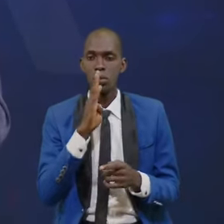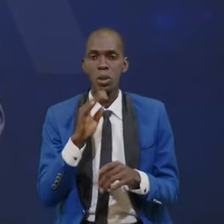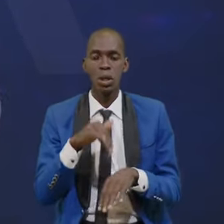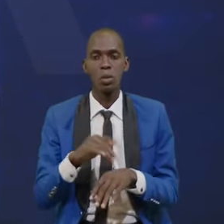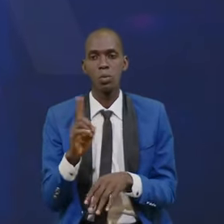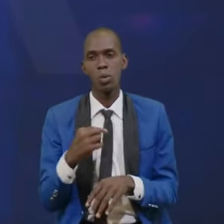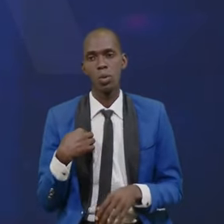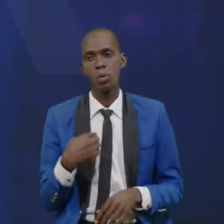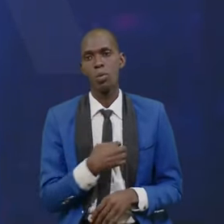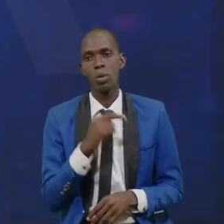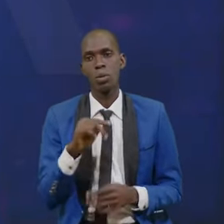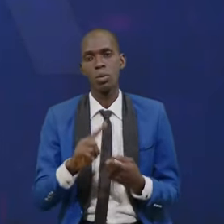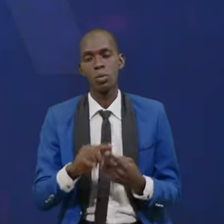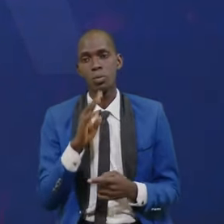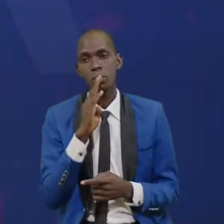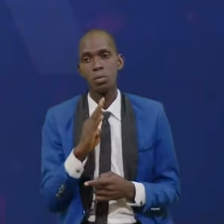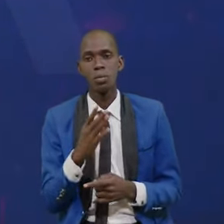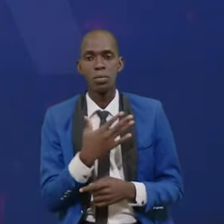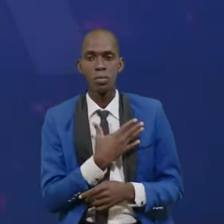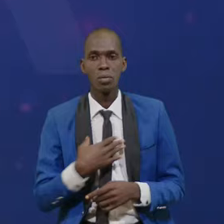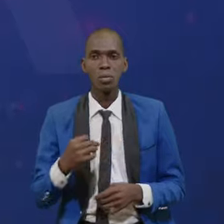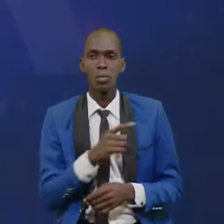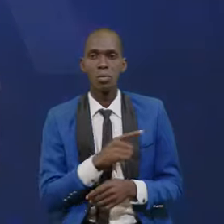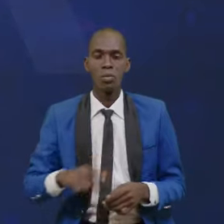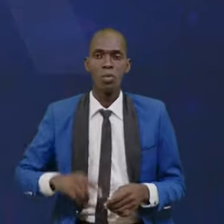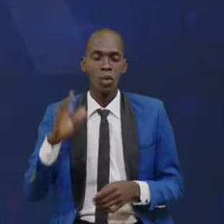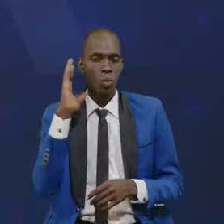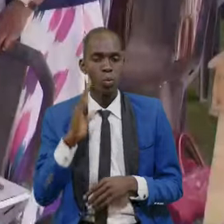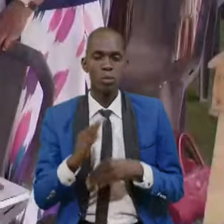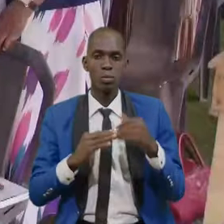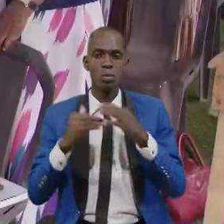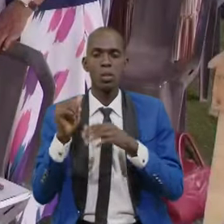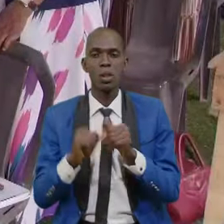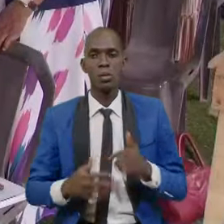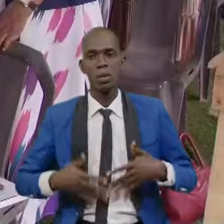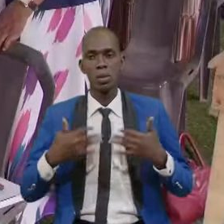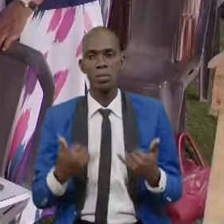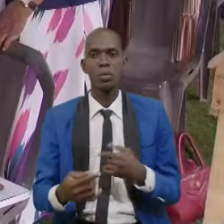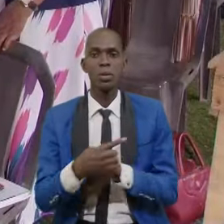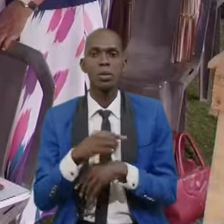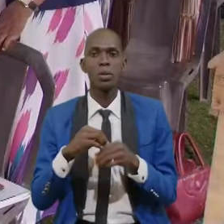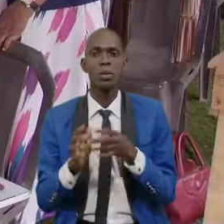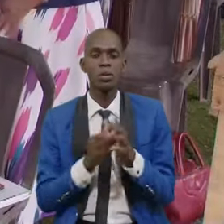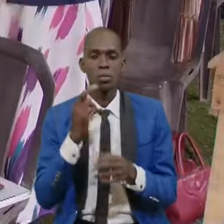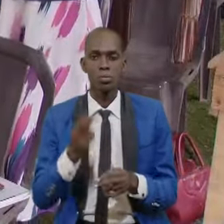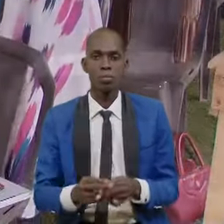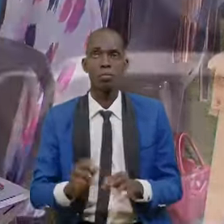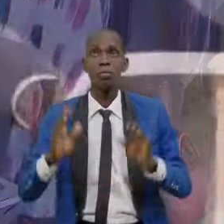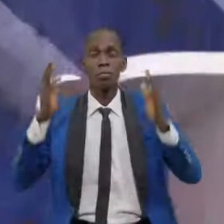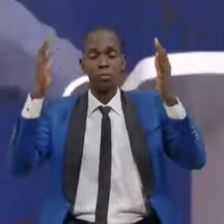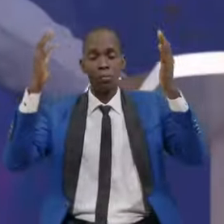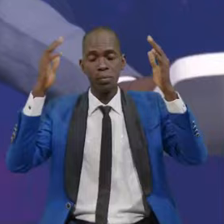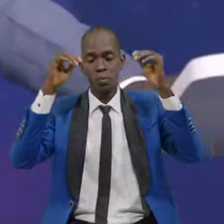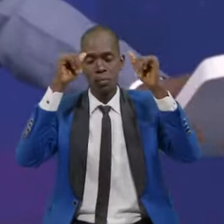will edify every life today in Jesus' name. Raise up your hand as we pray.